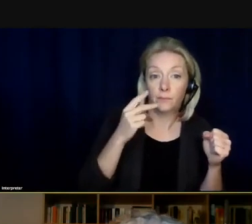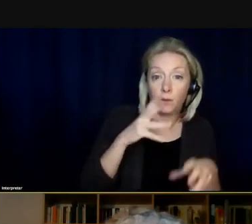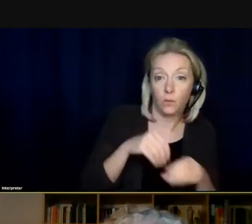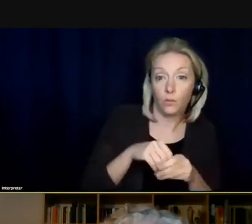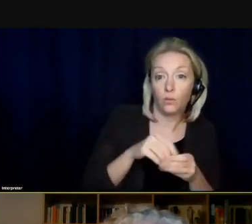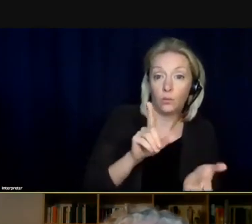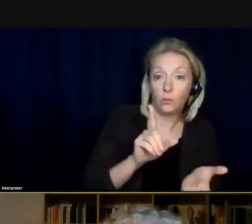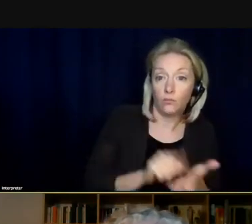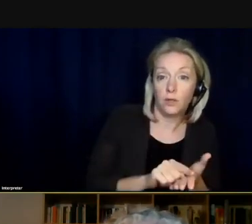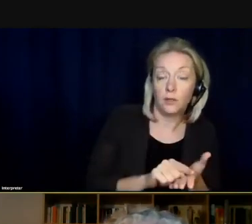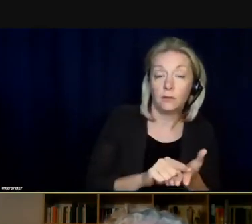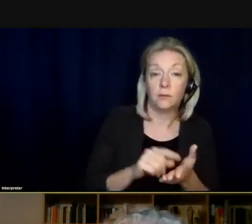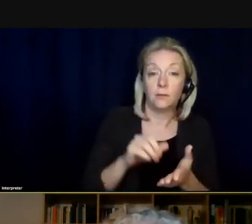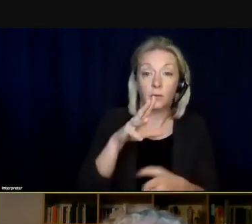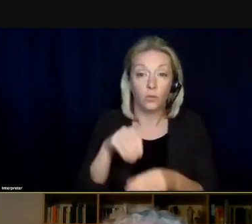want.